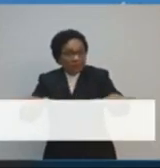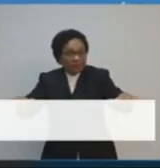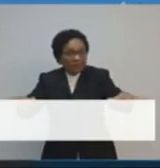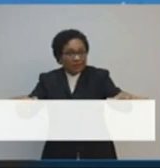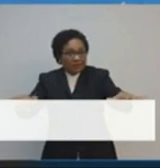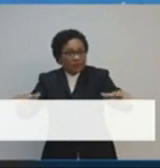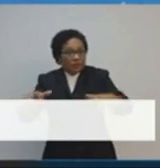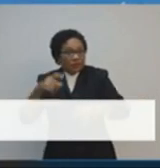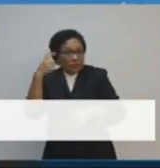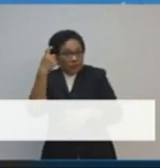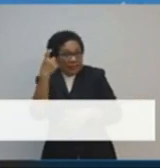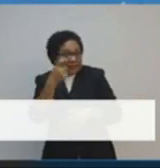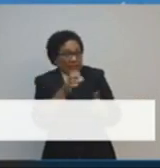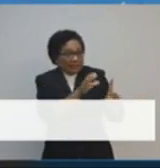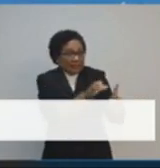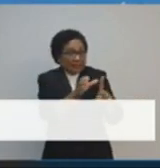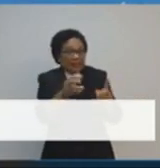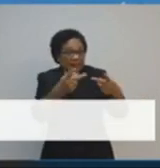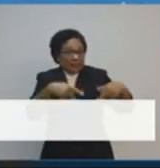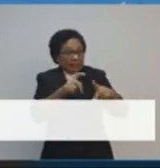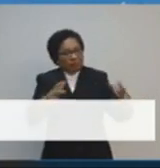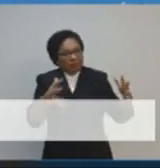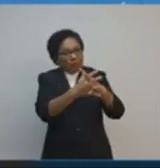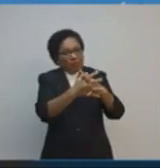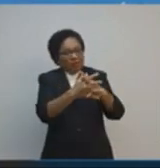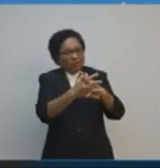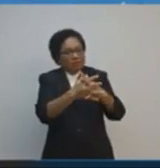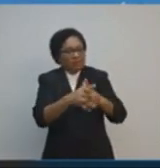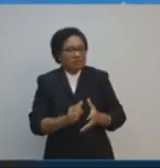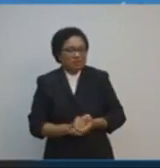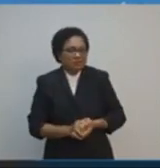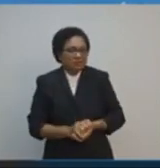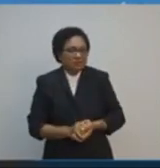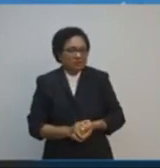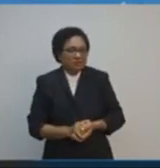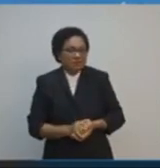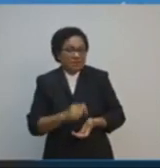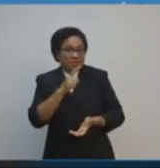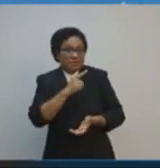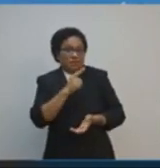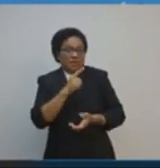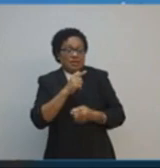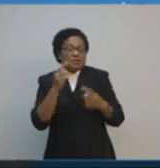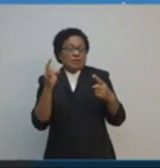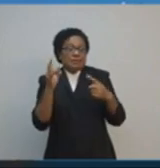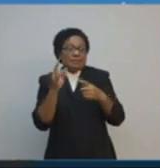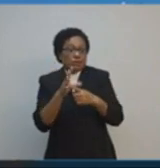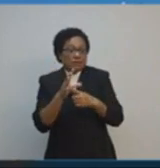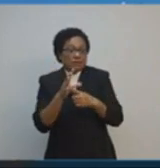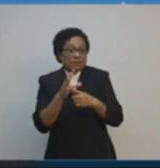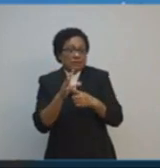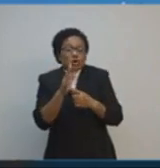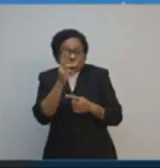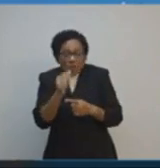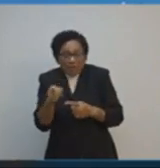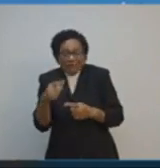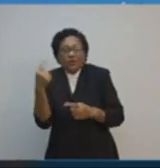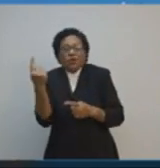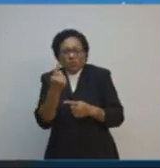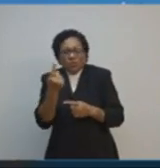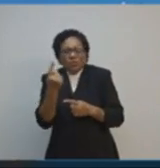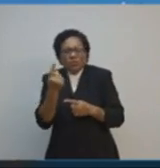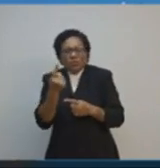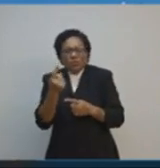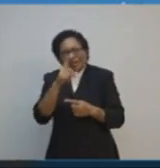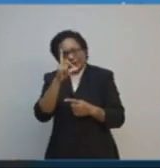will become severely tested. As that happens, we need to ensure that we identify and treat those who are most vulnerable